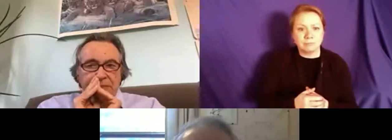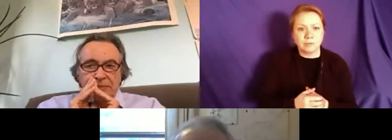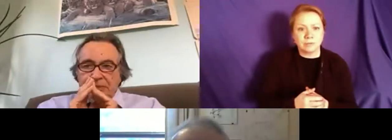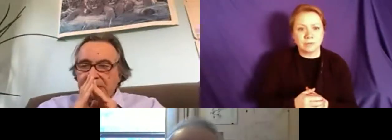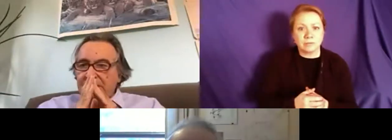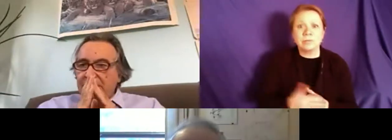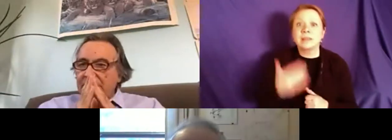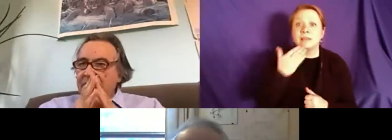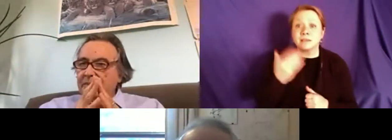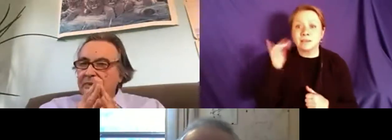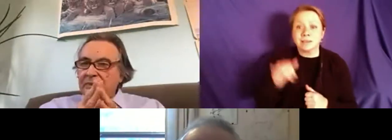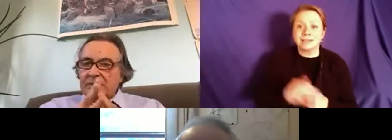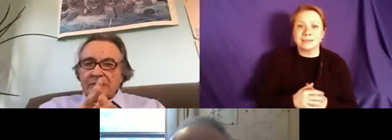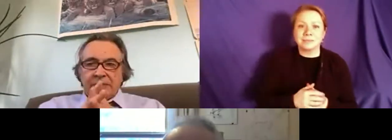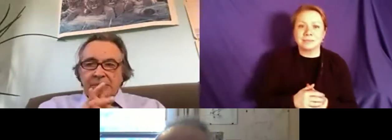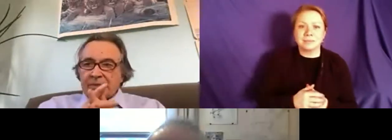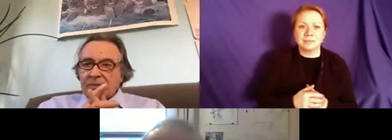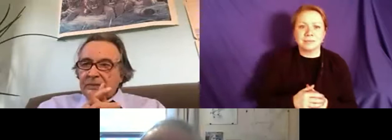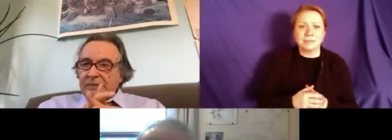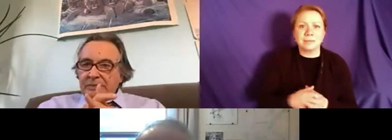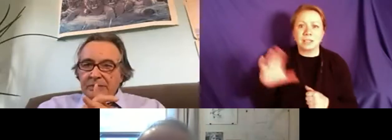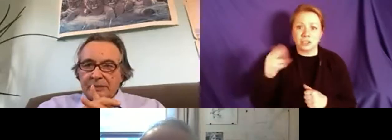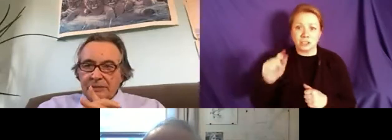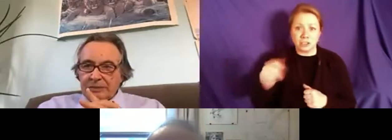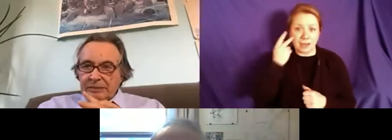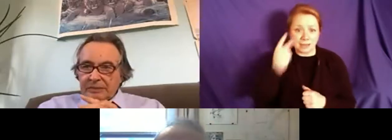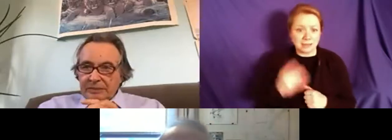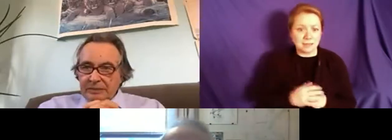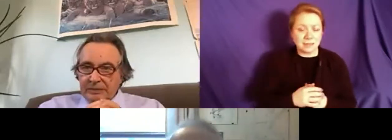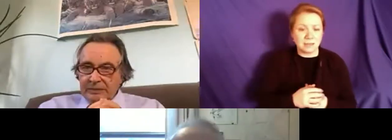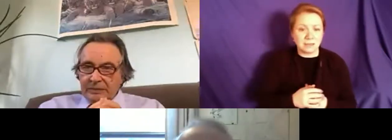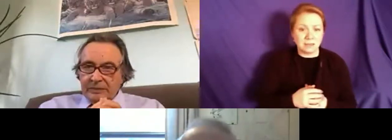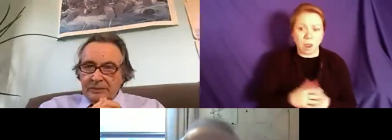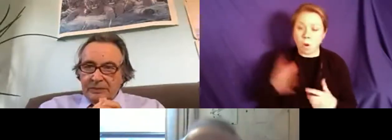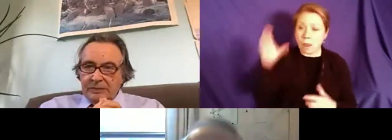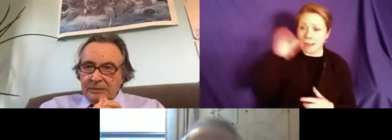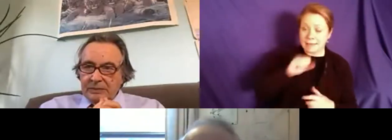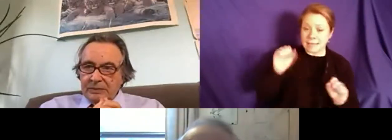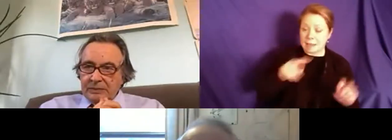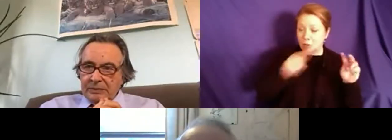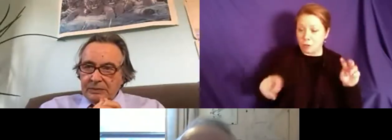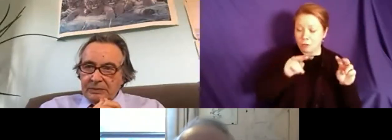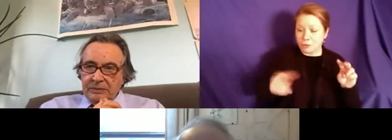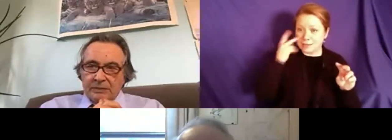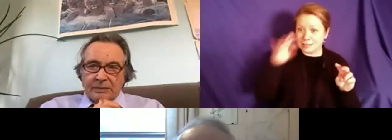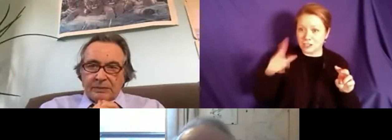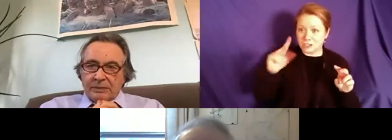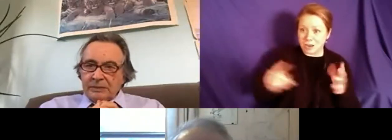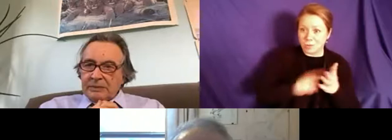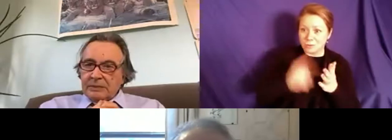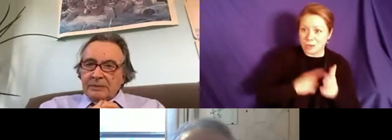Thank you for that. I see in the chat, and so, you know, I guess I do see the chat from time to time.